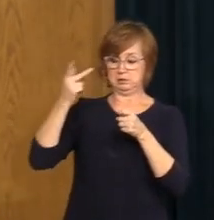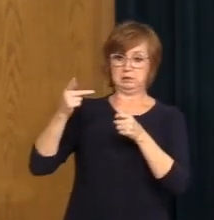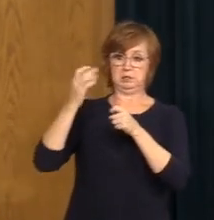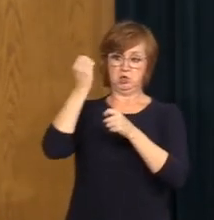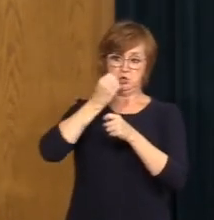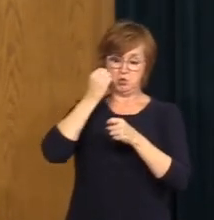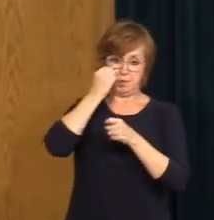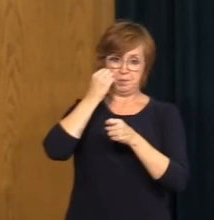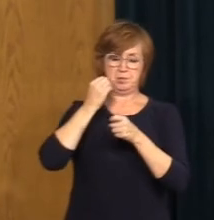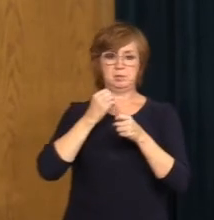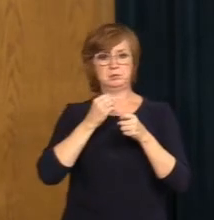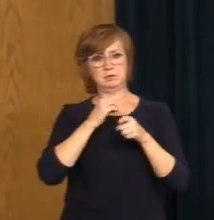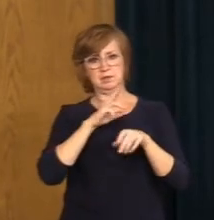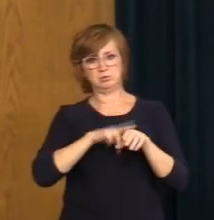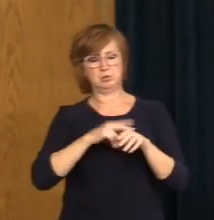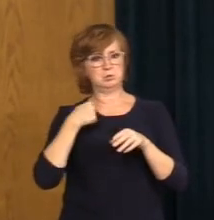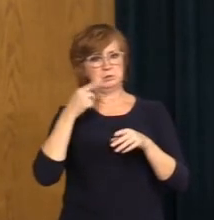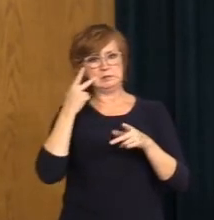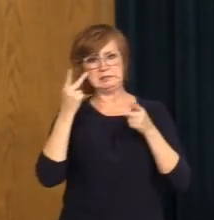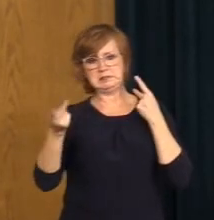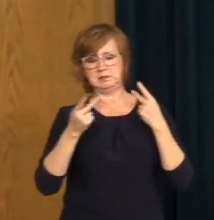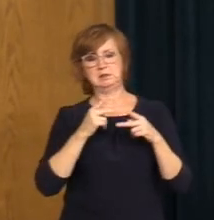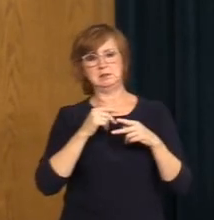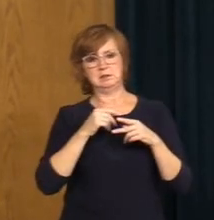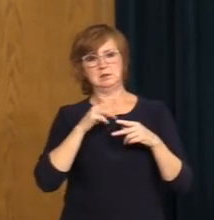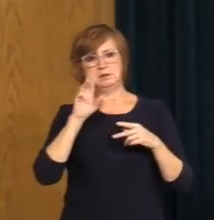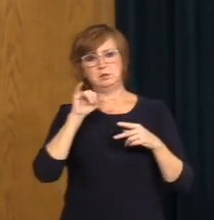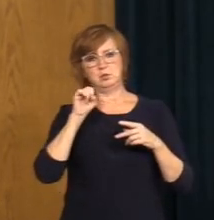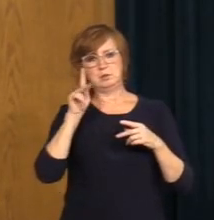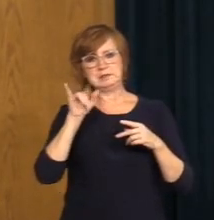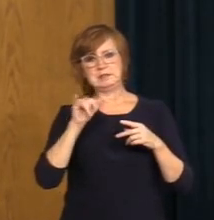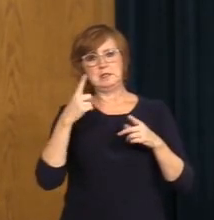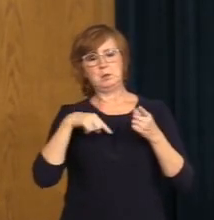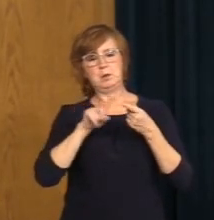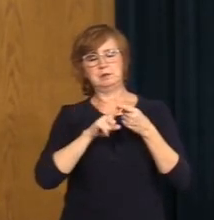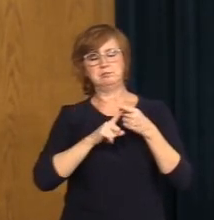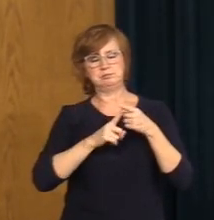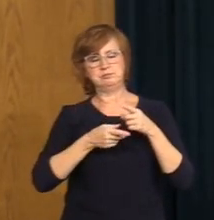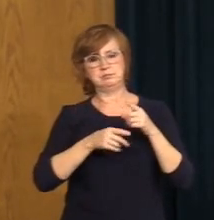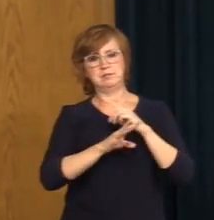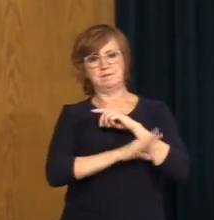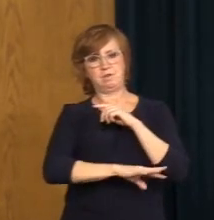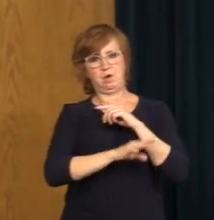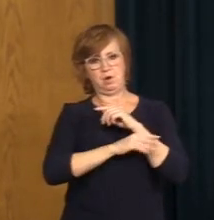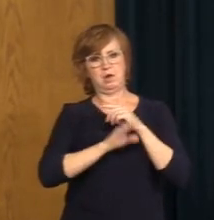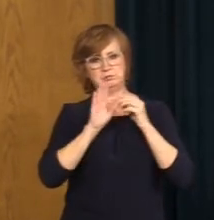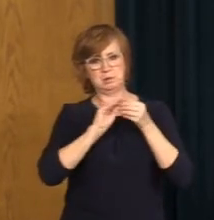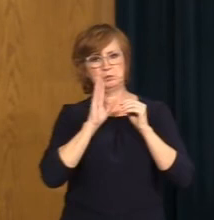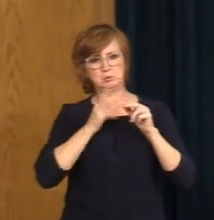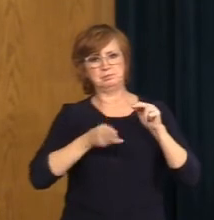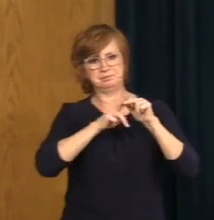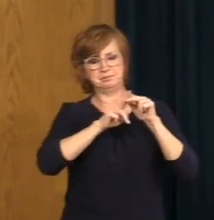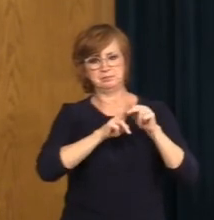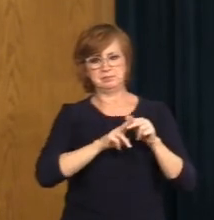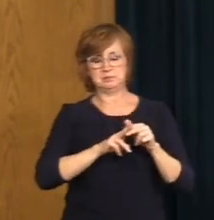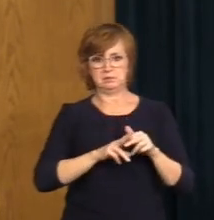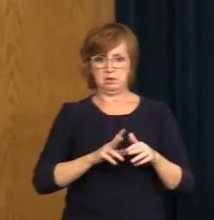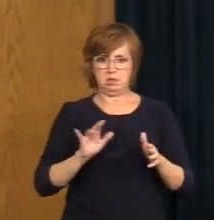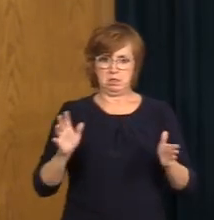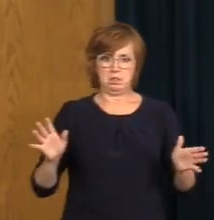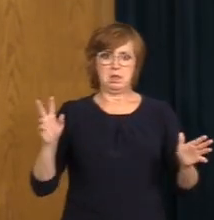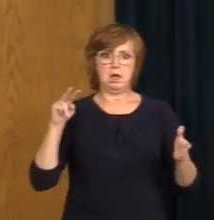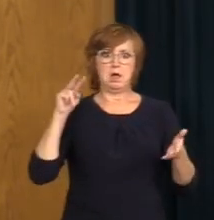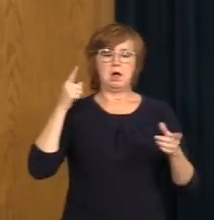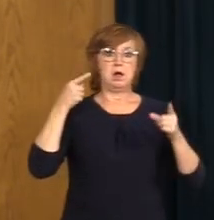always said, will increase in the fall as we move indoors, but then it's doubly important for all of us to practice what we have been doing so